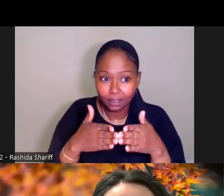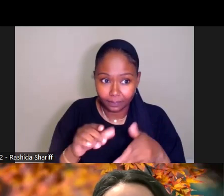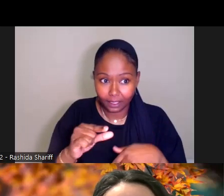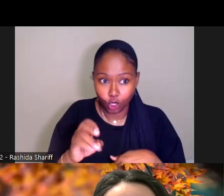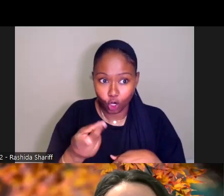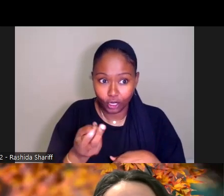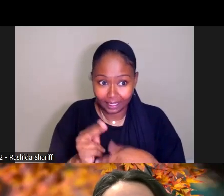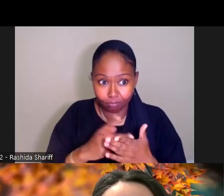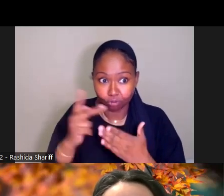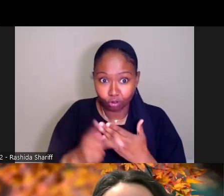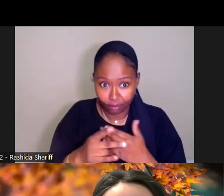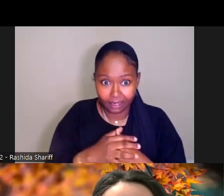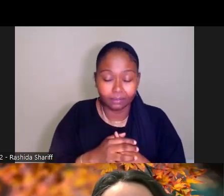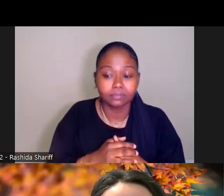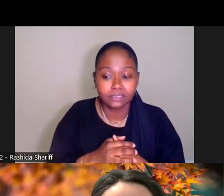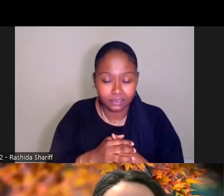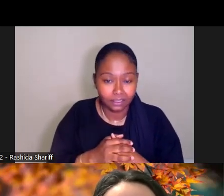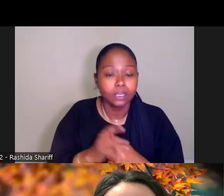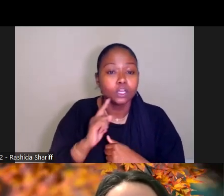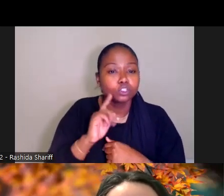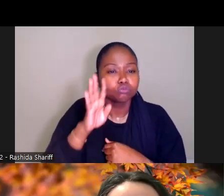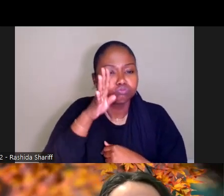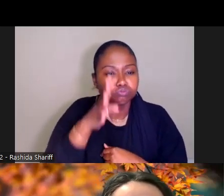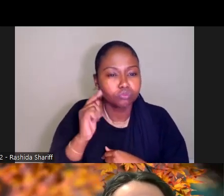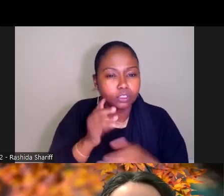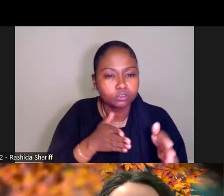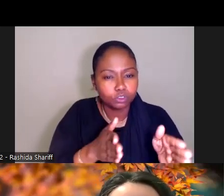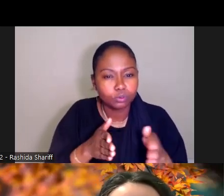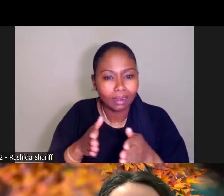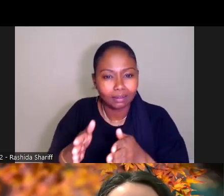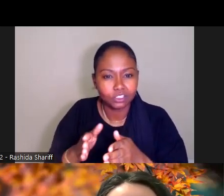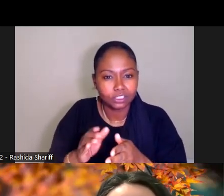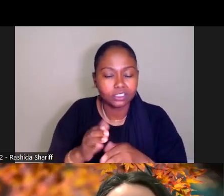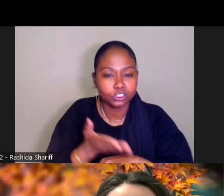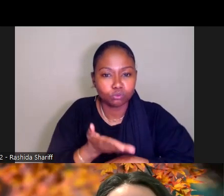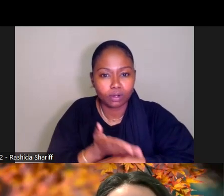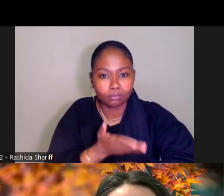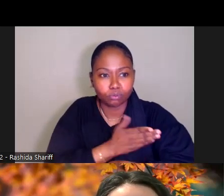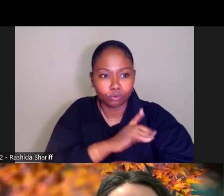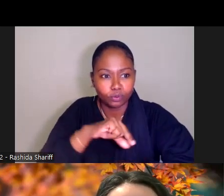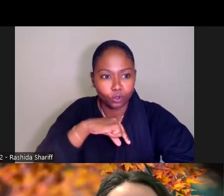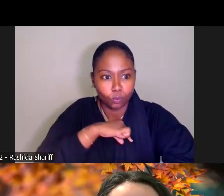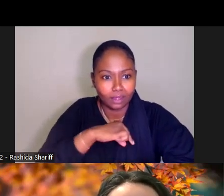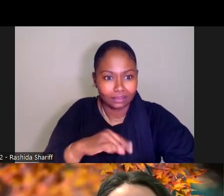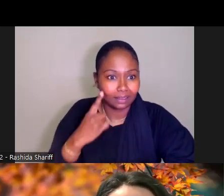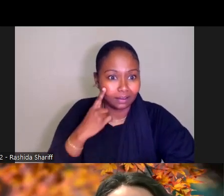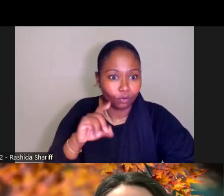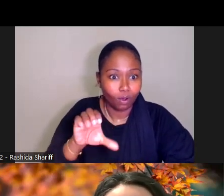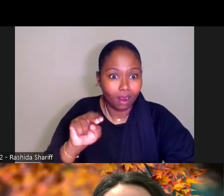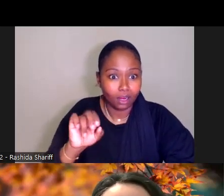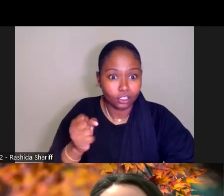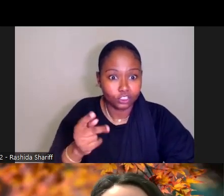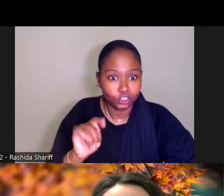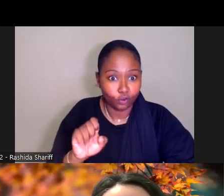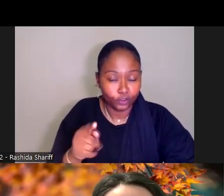conservatorship, to formulate strategies to improve the quality of and access to probate conservatorship statewide, with the goal of